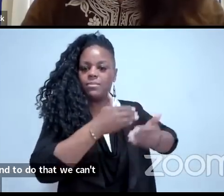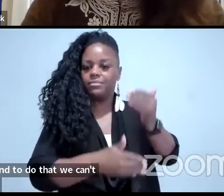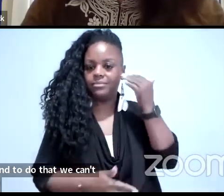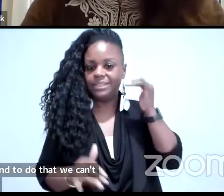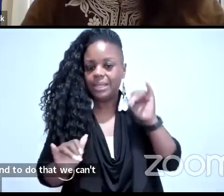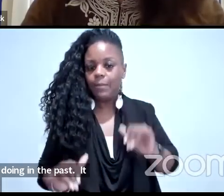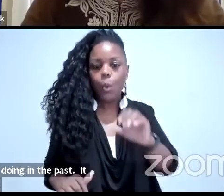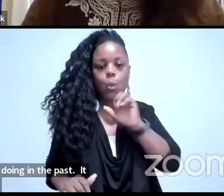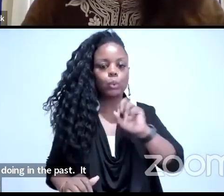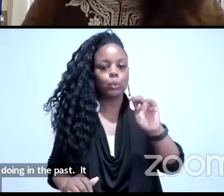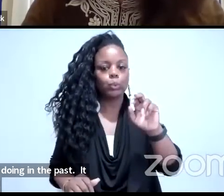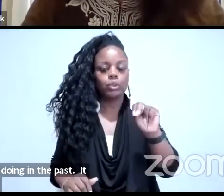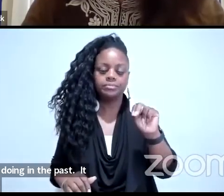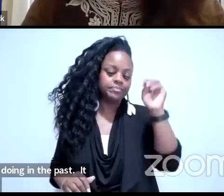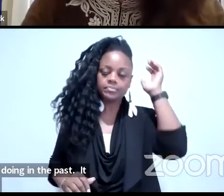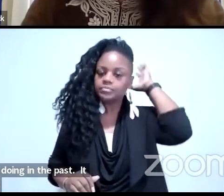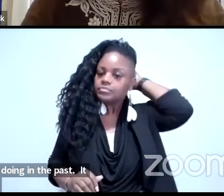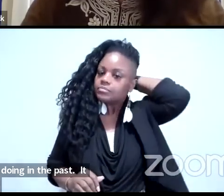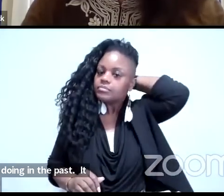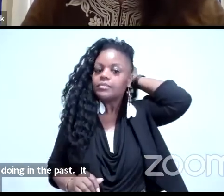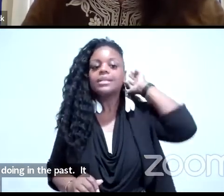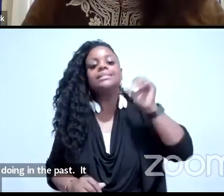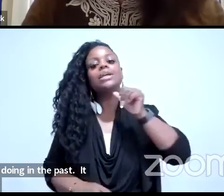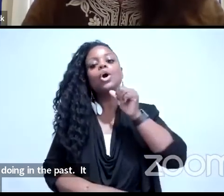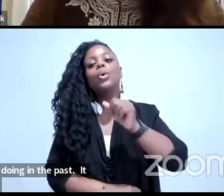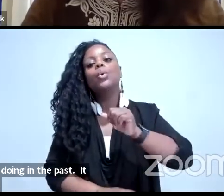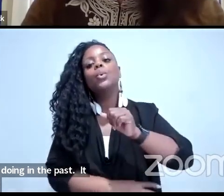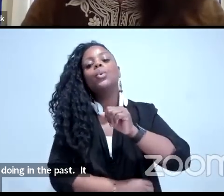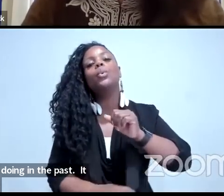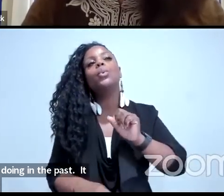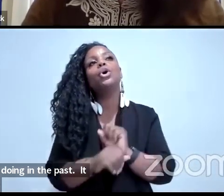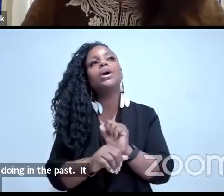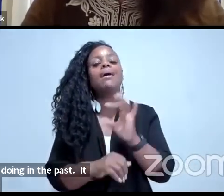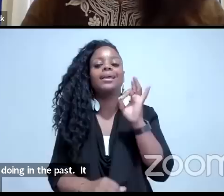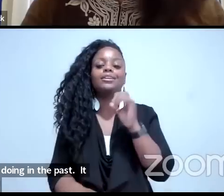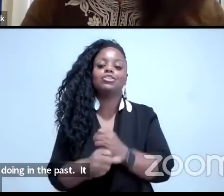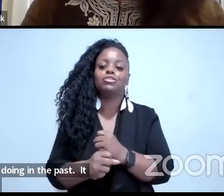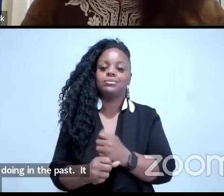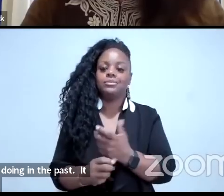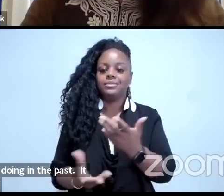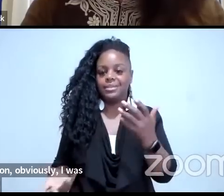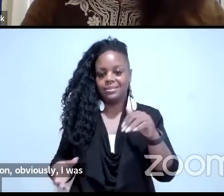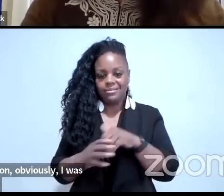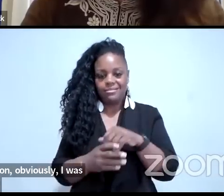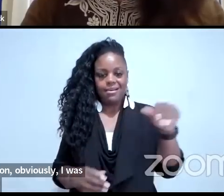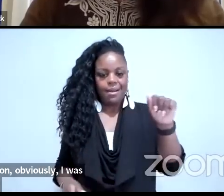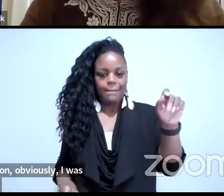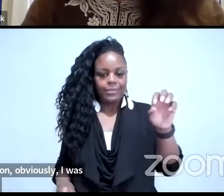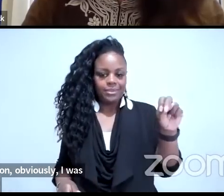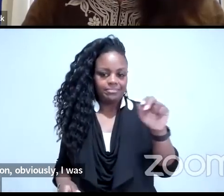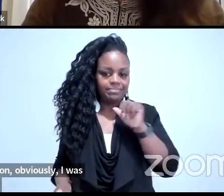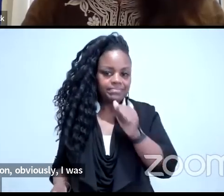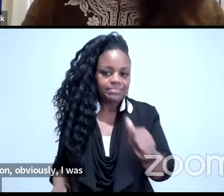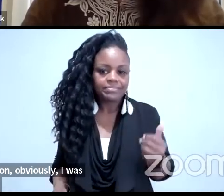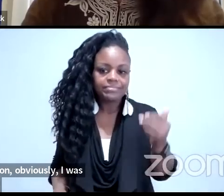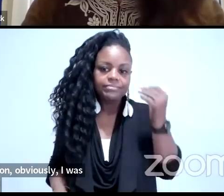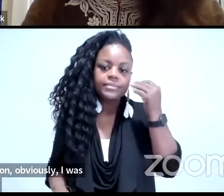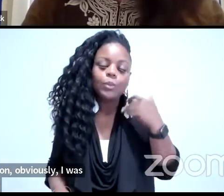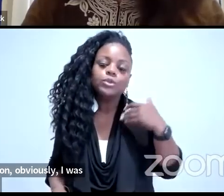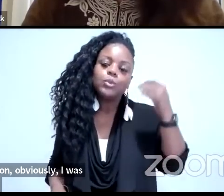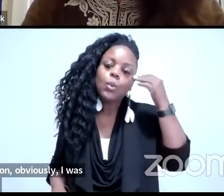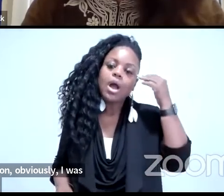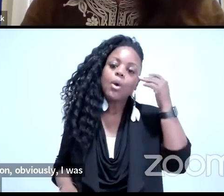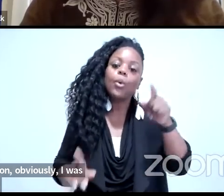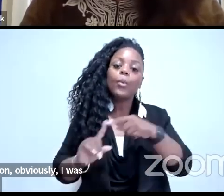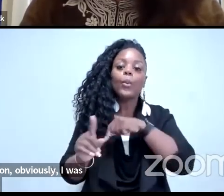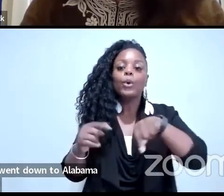Amazon. Obviously, I was conscious enough to know that when I went down to Alabama and I seen some of the